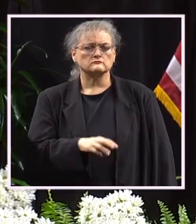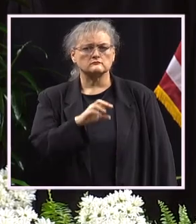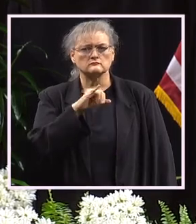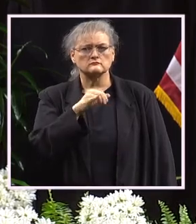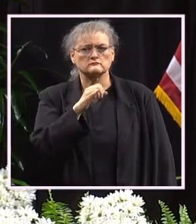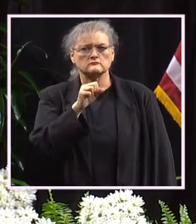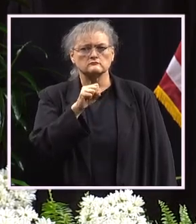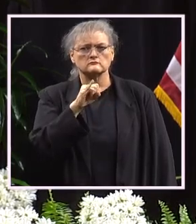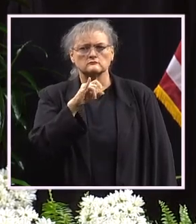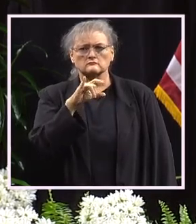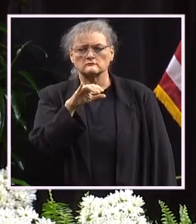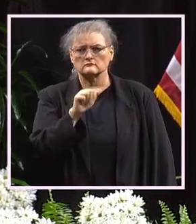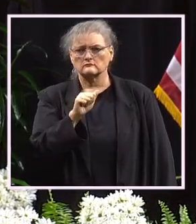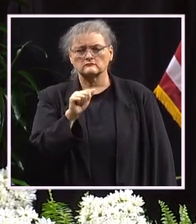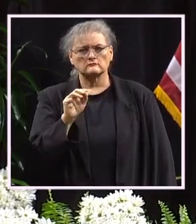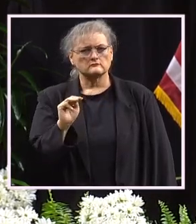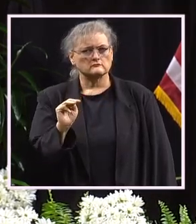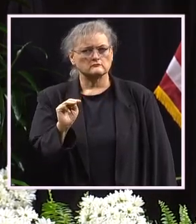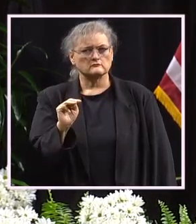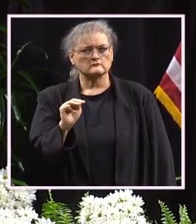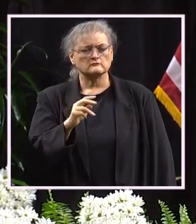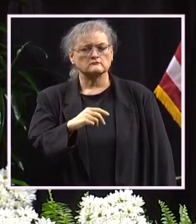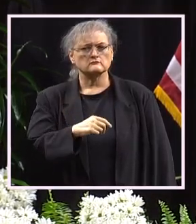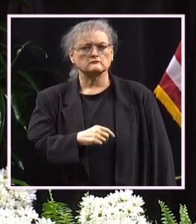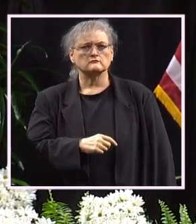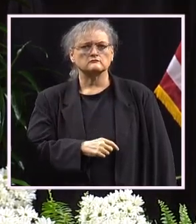Jessica Minette Martinez,